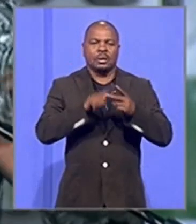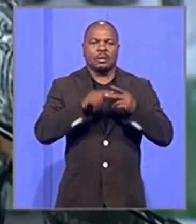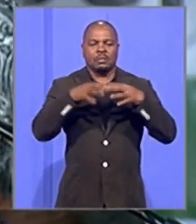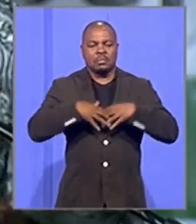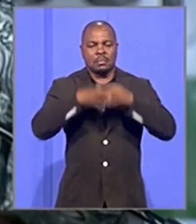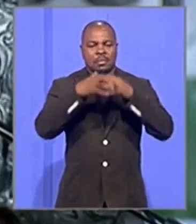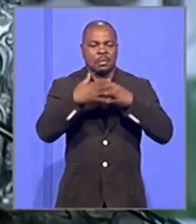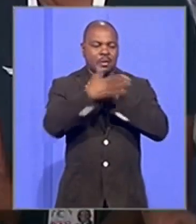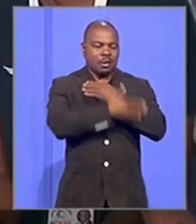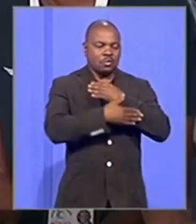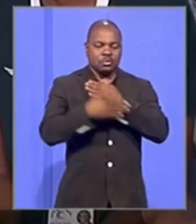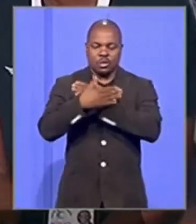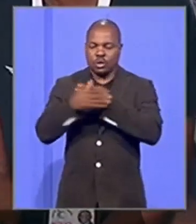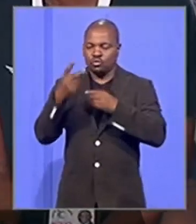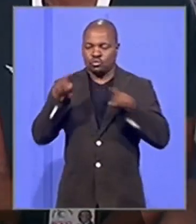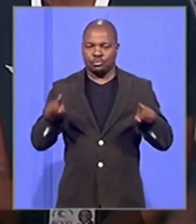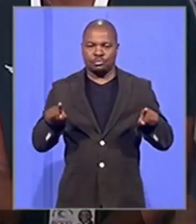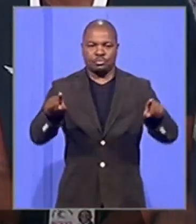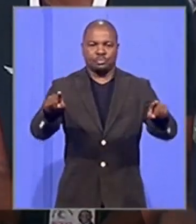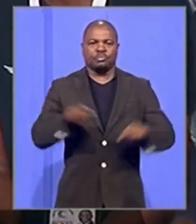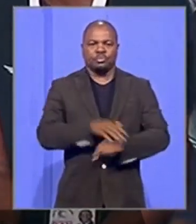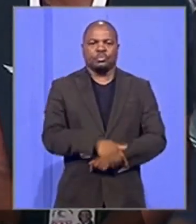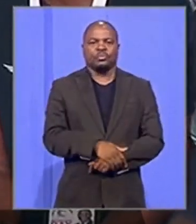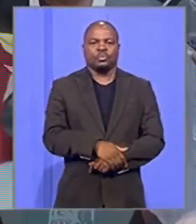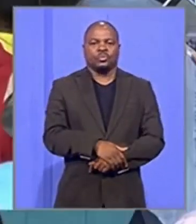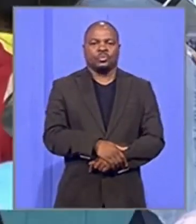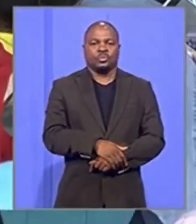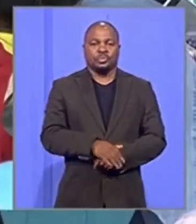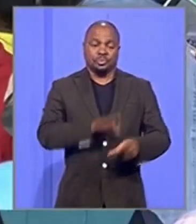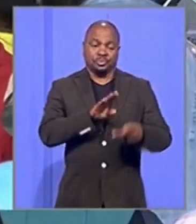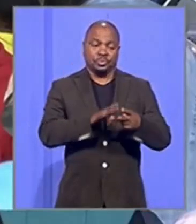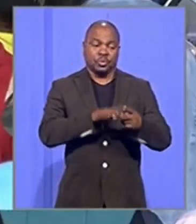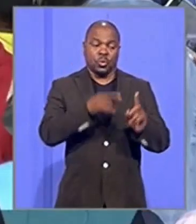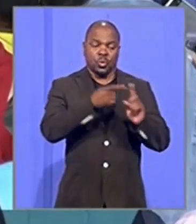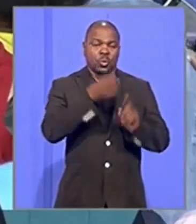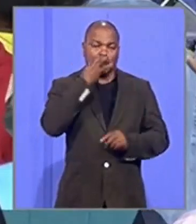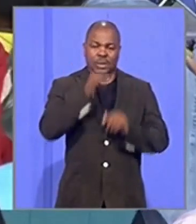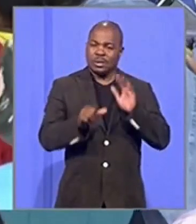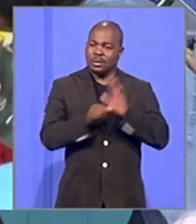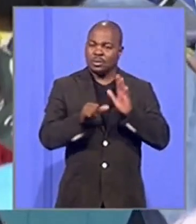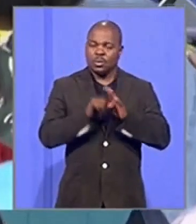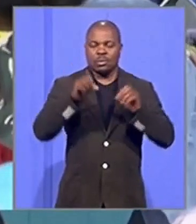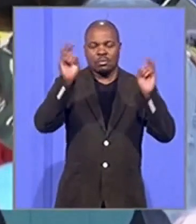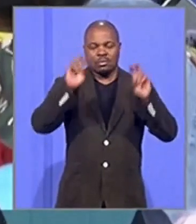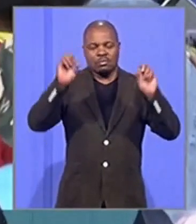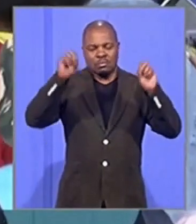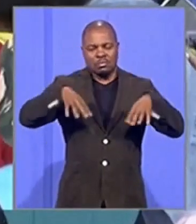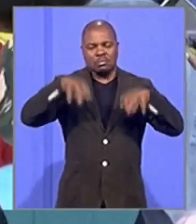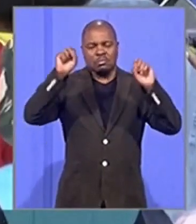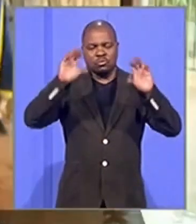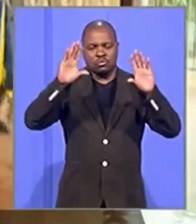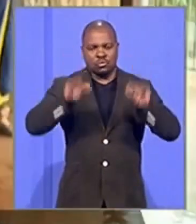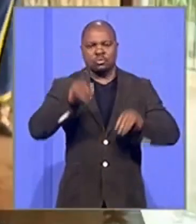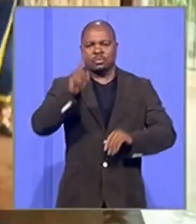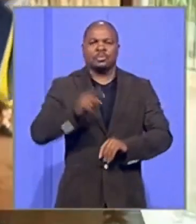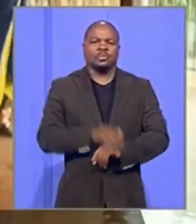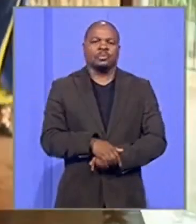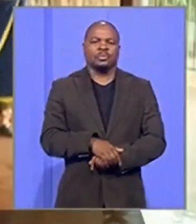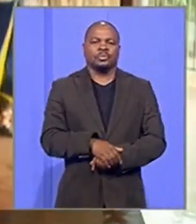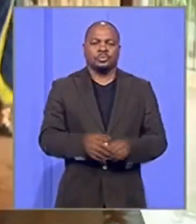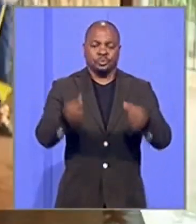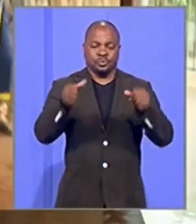two-state solution. Mopresidente Ramaphosa o buile le ka bohlokwa ba ho fedisa mathata a timatima. Ka ho